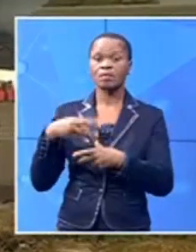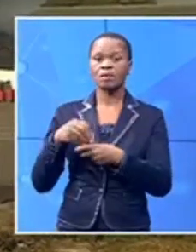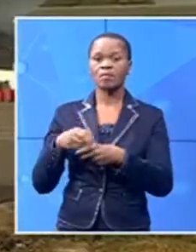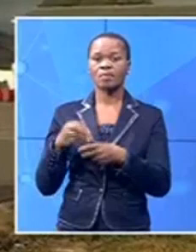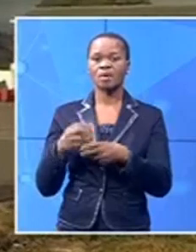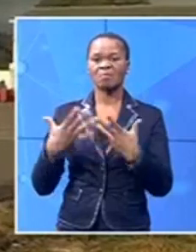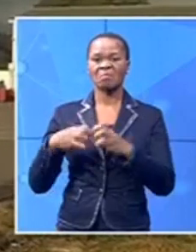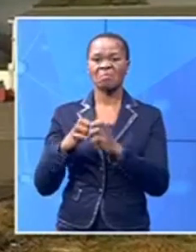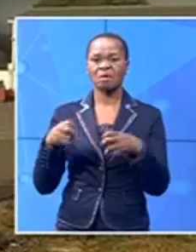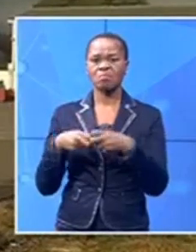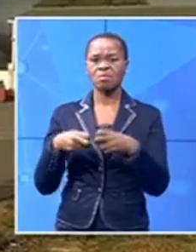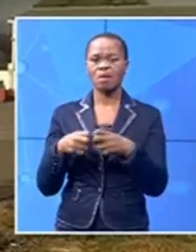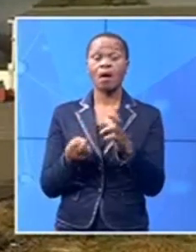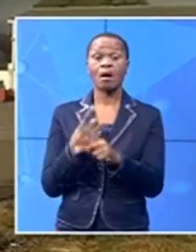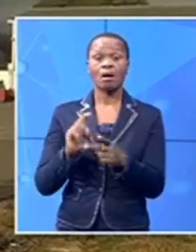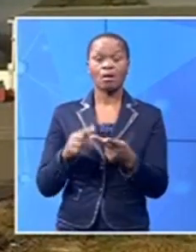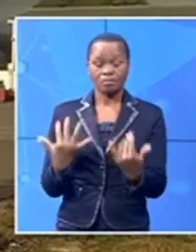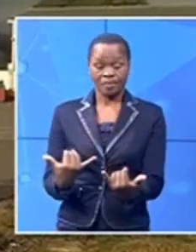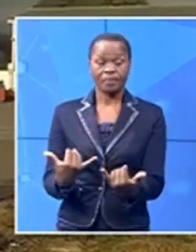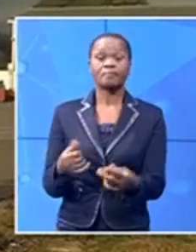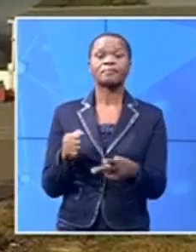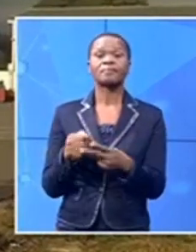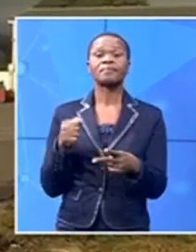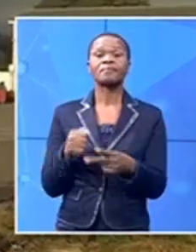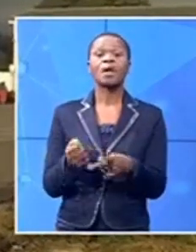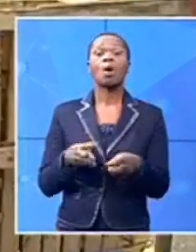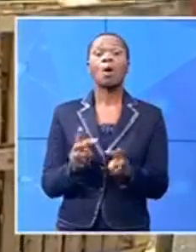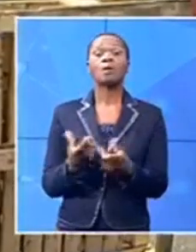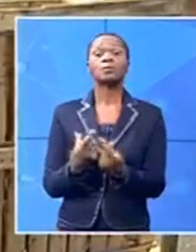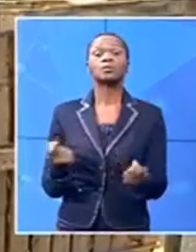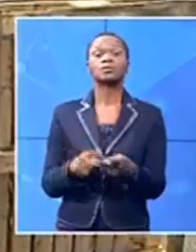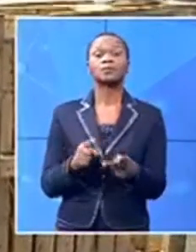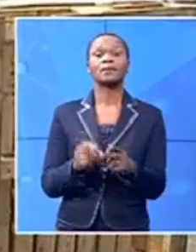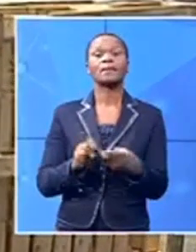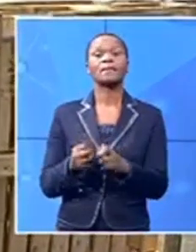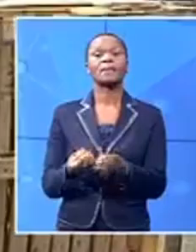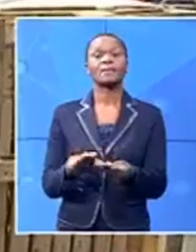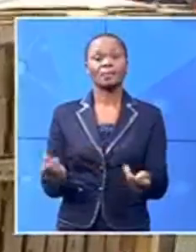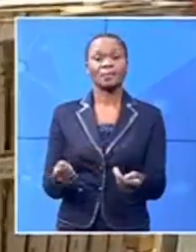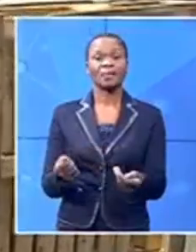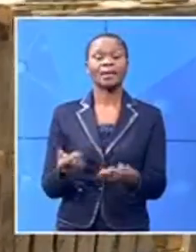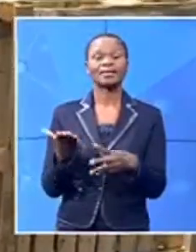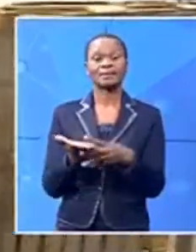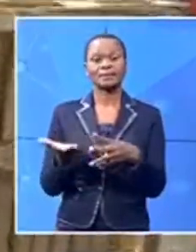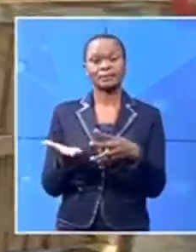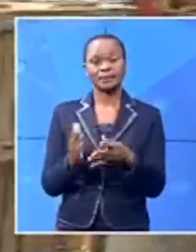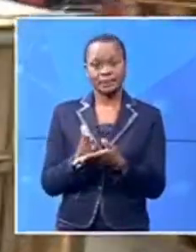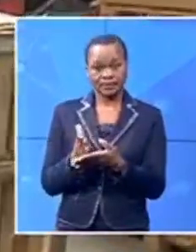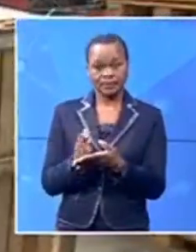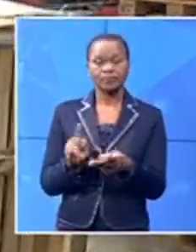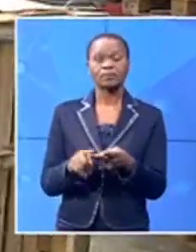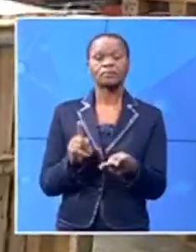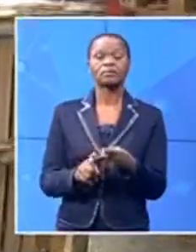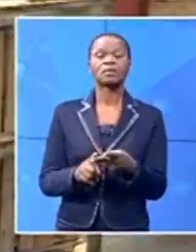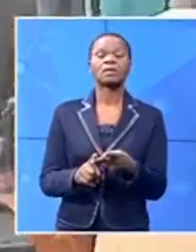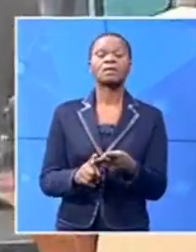ekuphehleni imiguruguru. Ubuye wathi kunenye indlela ezokusetshenziswa ukurarulula umraro lo kamanye amacala. Kanti